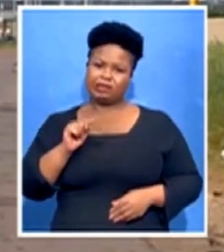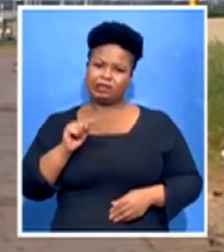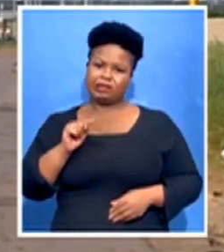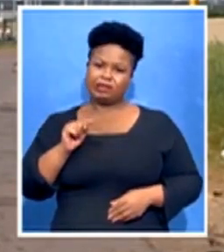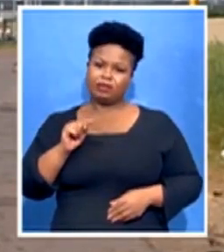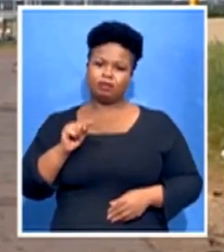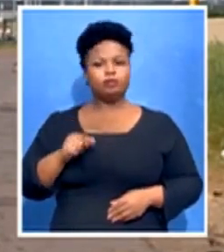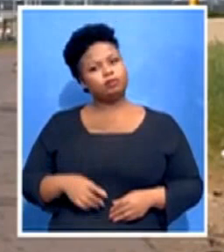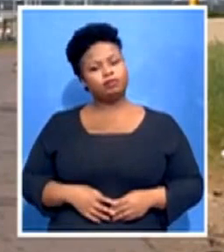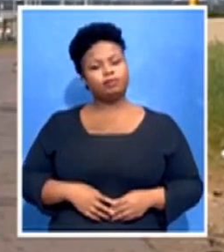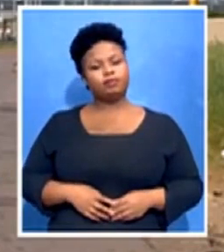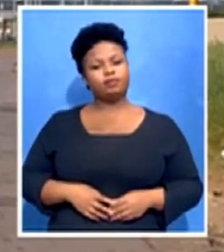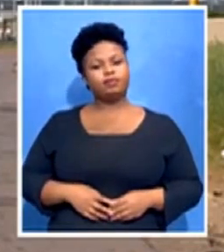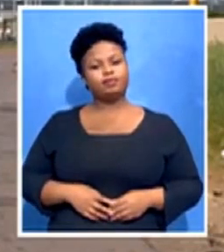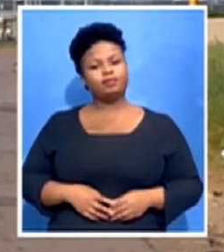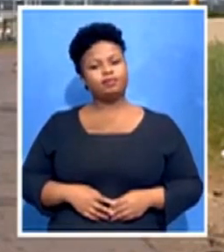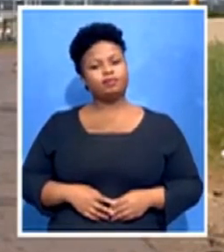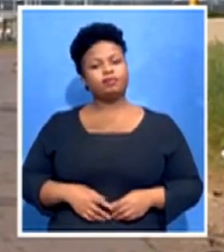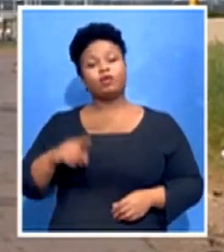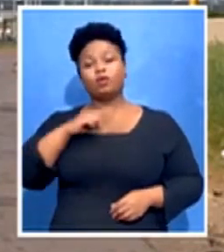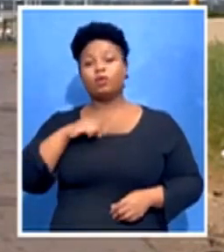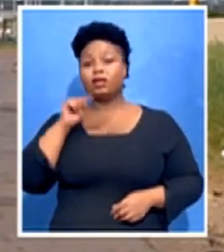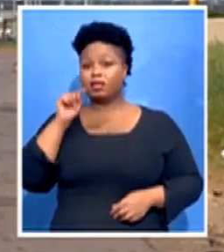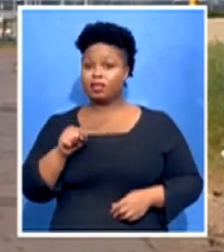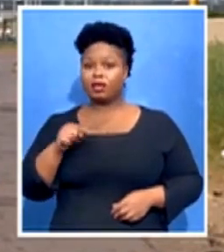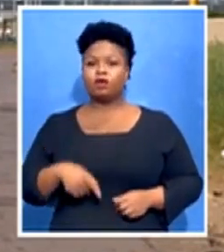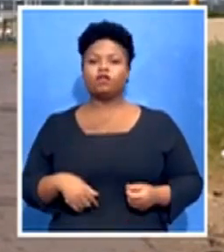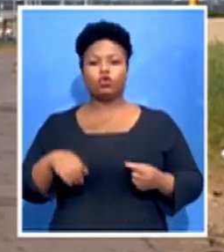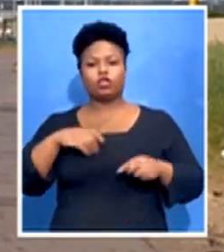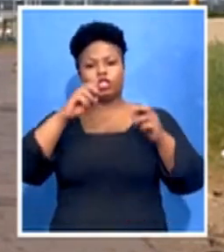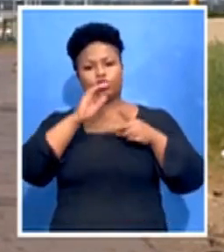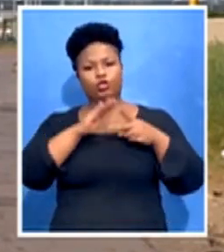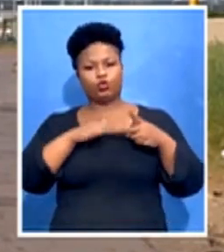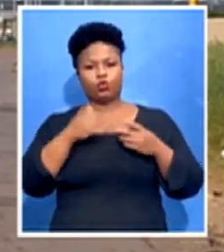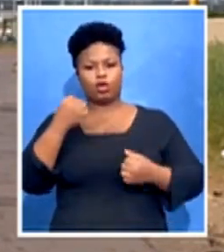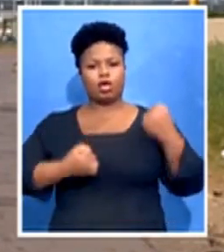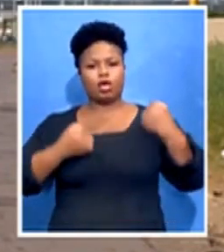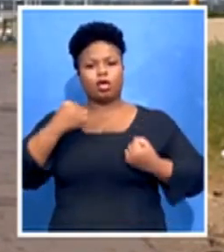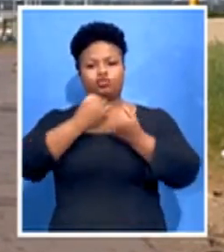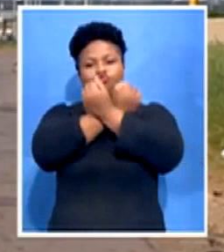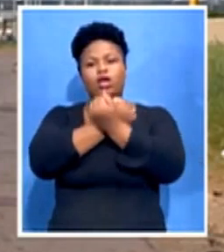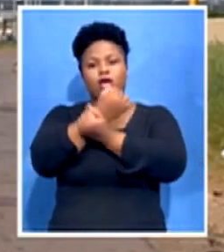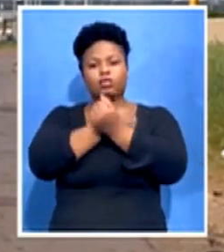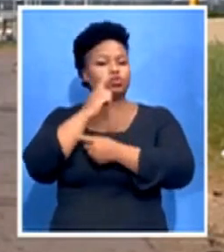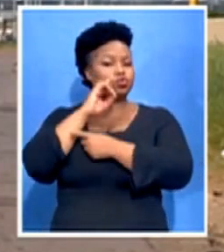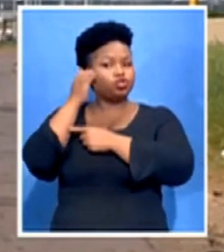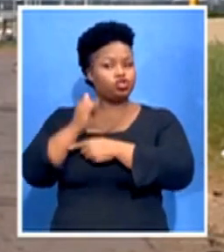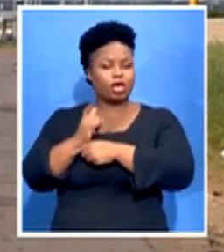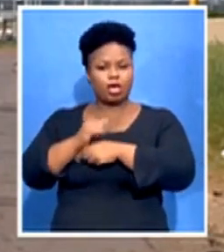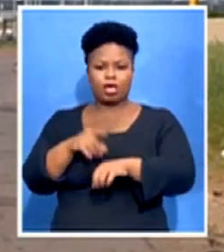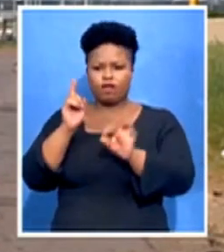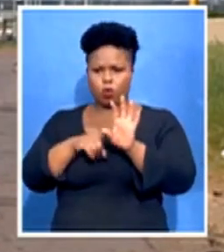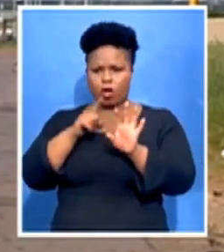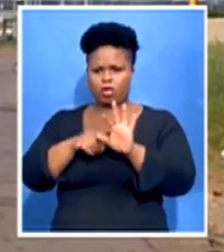with the unveiling of the two specialized mobile trucks, which are going to be used to, you know, check the fitness of vehicles.